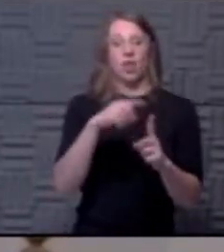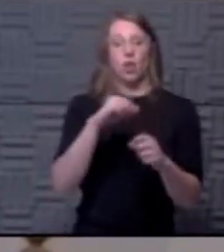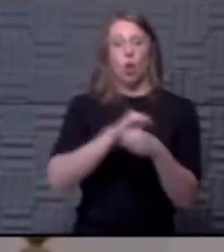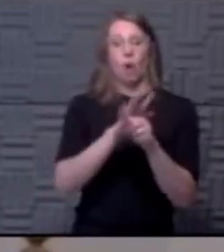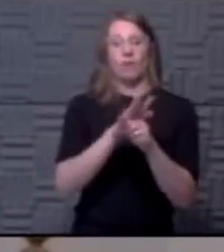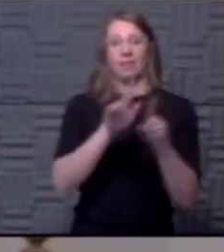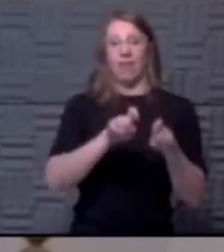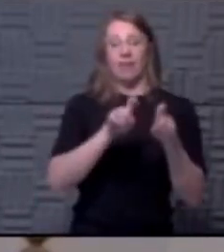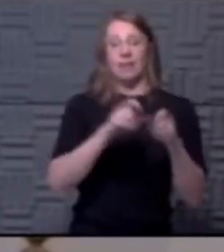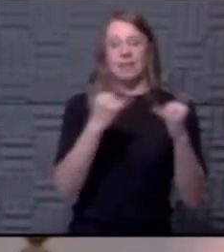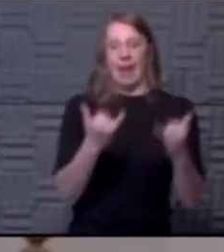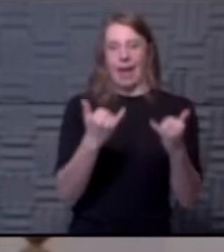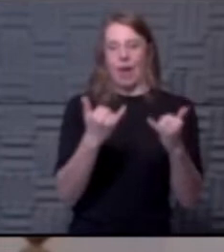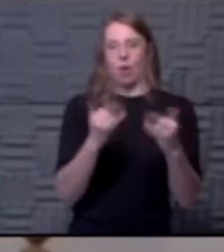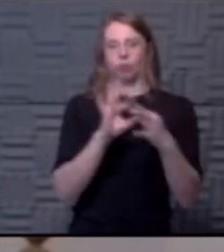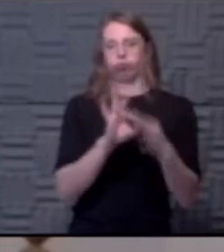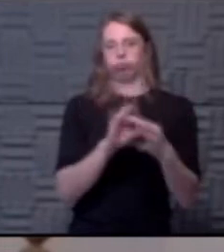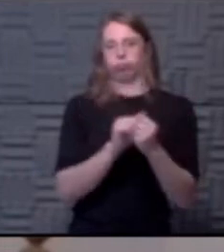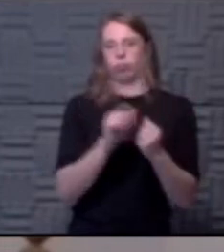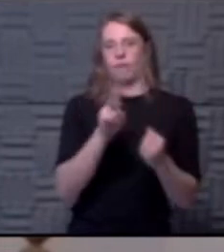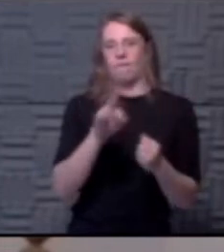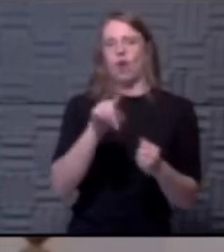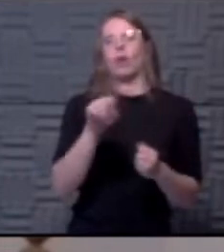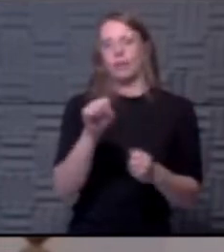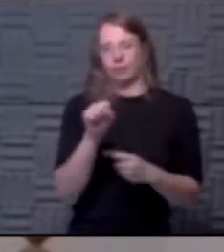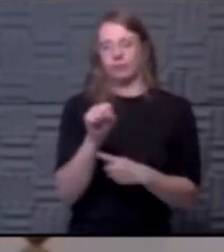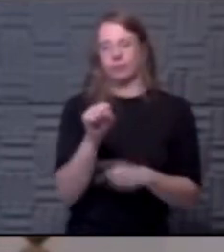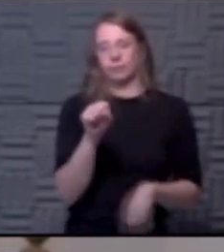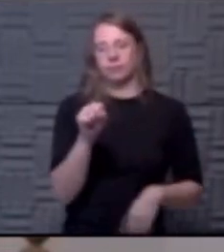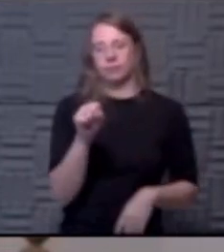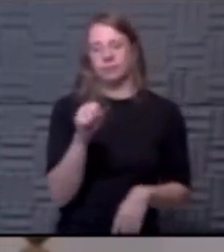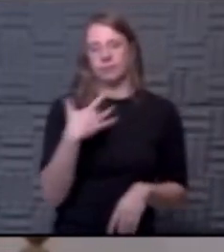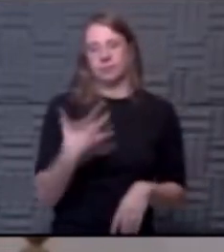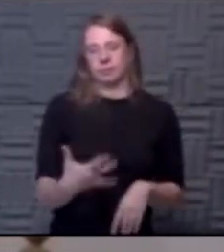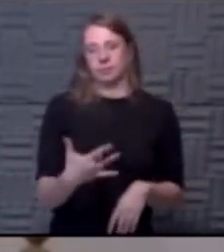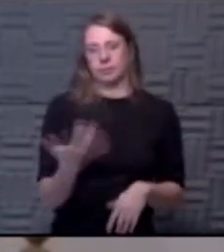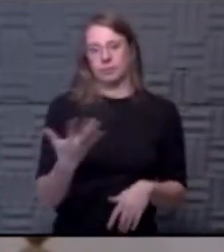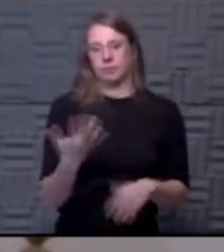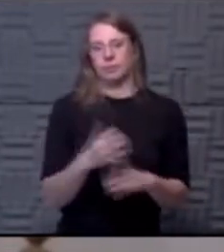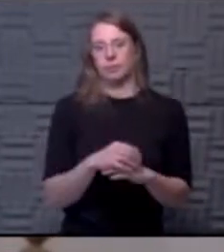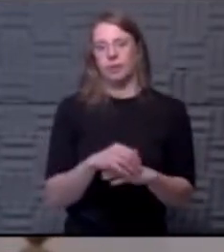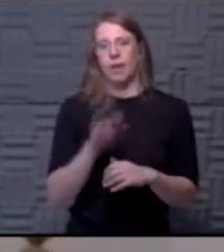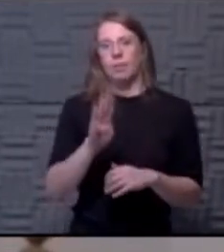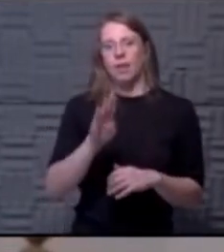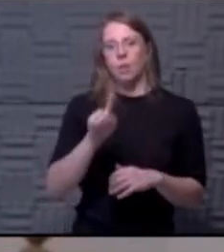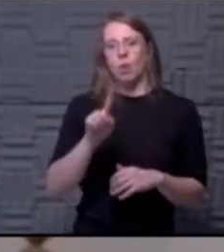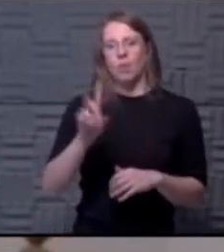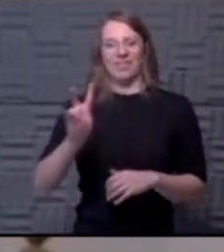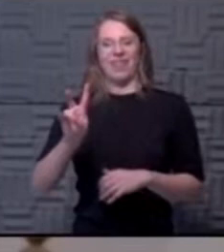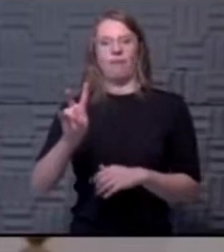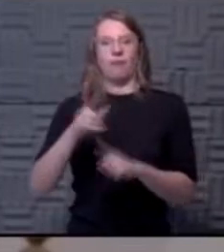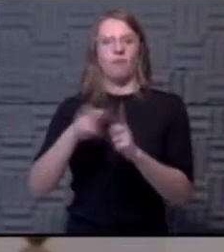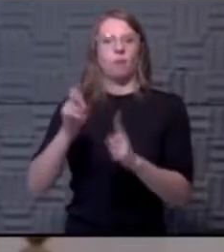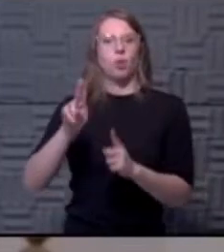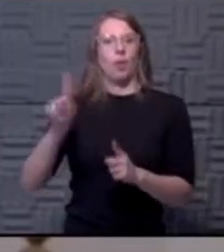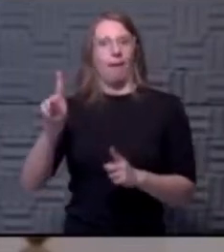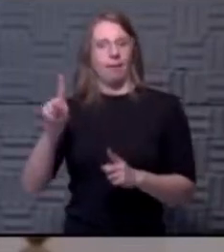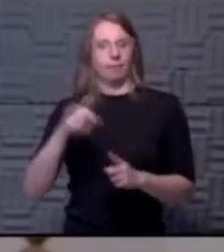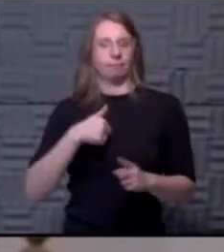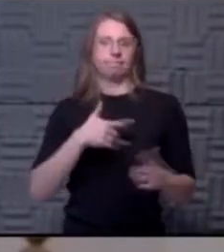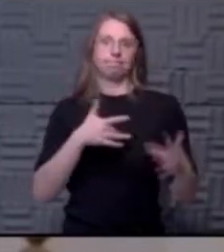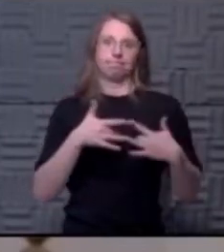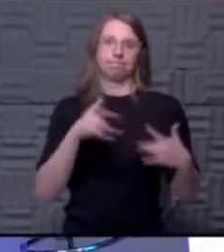now one of the variants, most typically the B117 UK variant. And that does concern